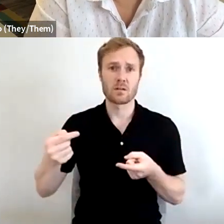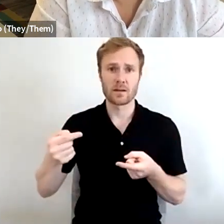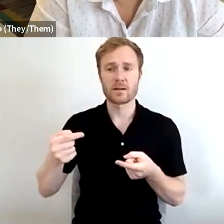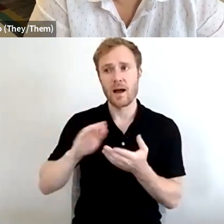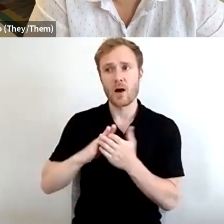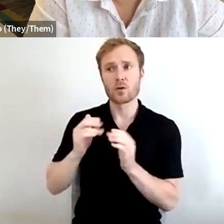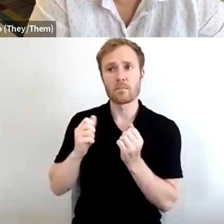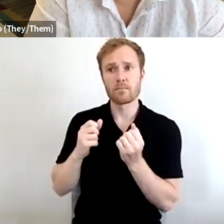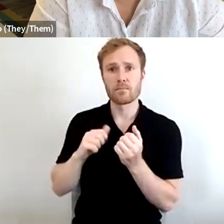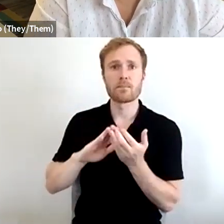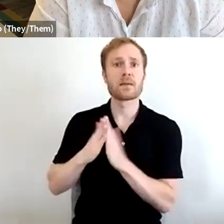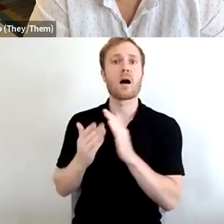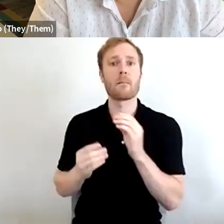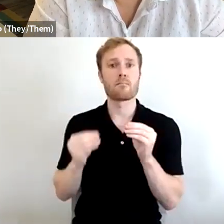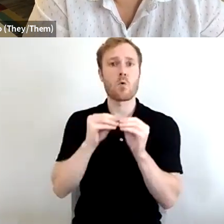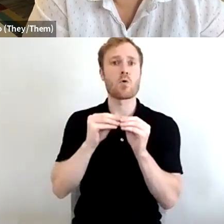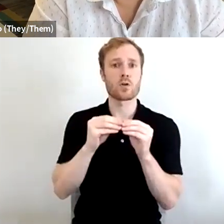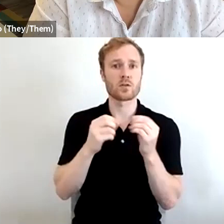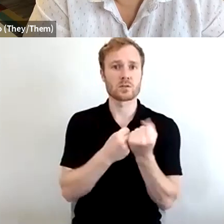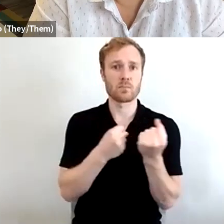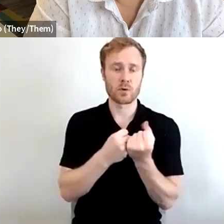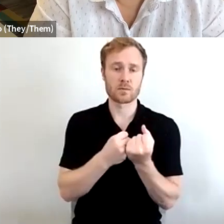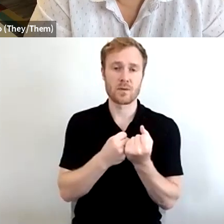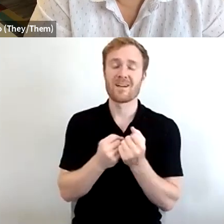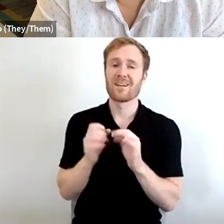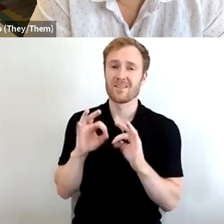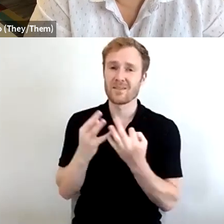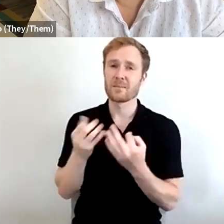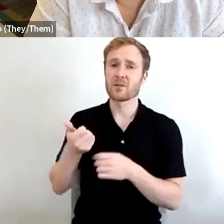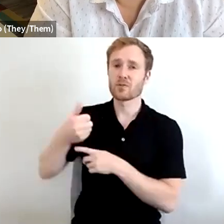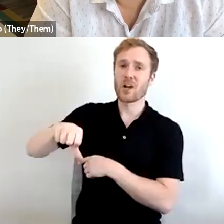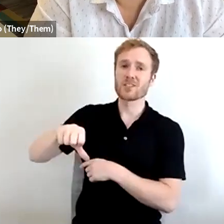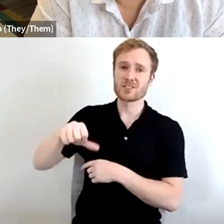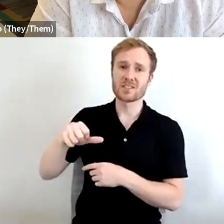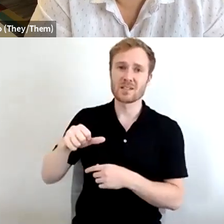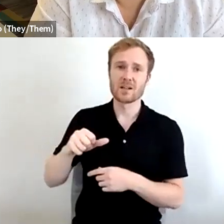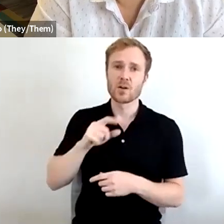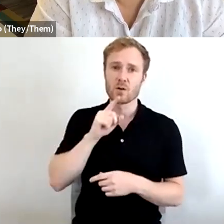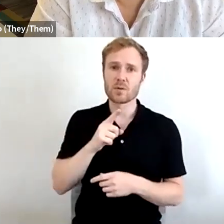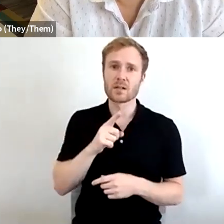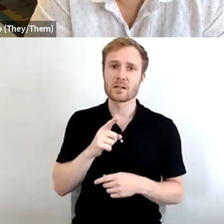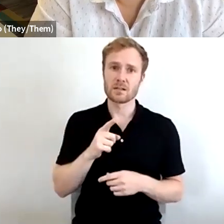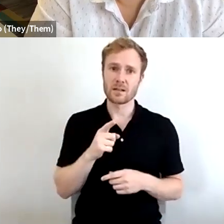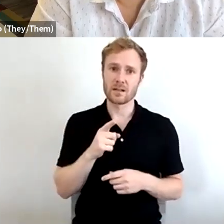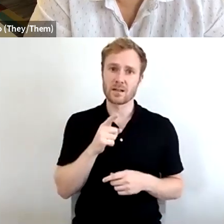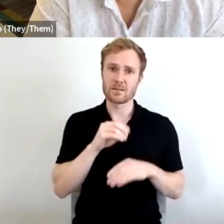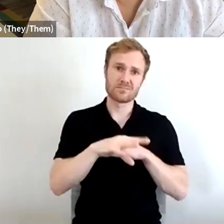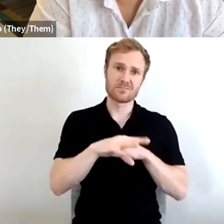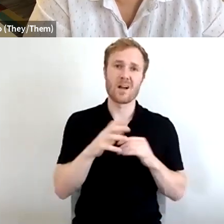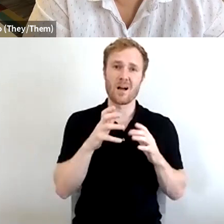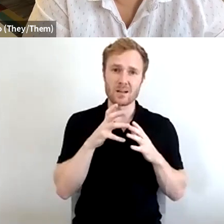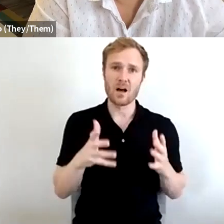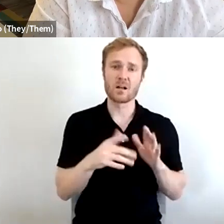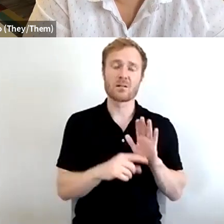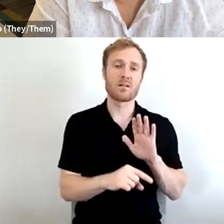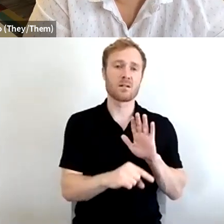family rejection is one of the single greatest contributors to health disparities that trans youth especially are experiencing, right? That contribute